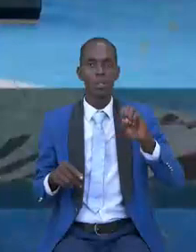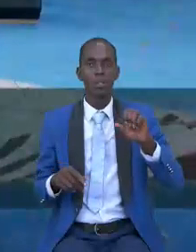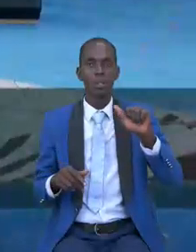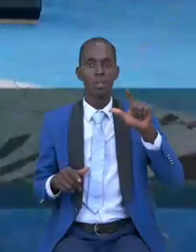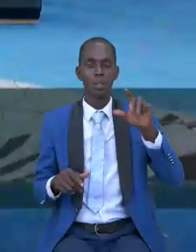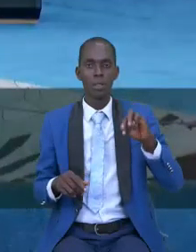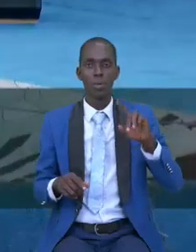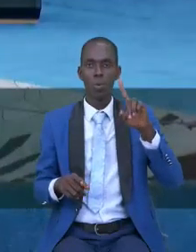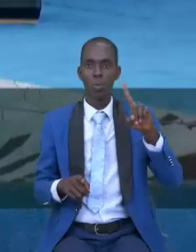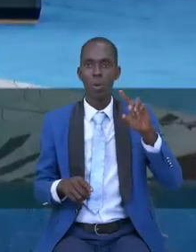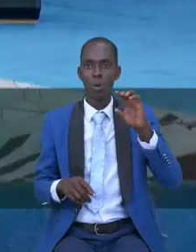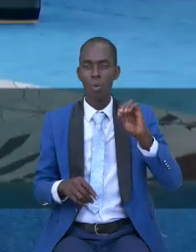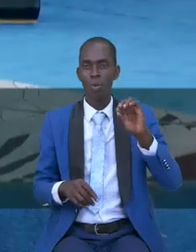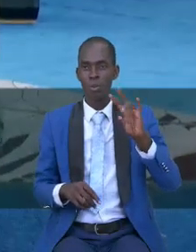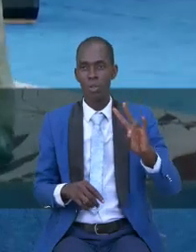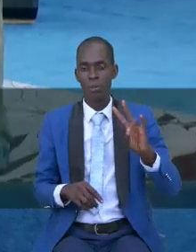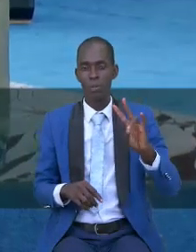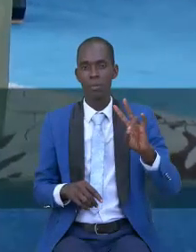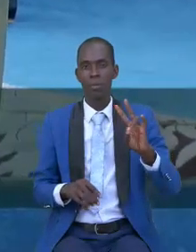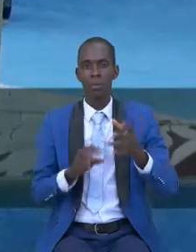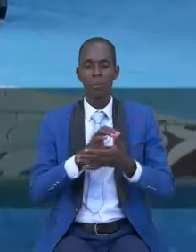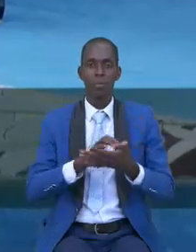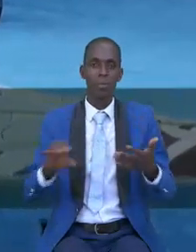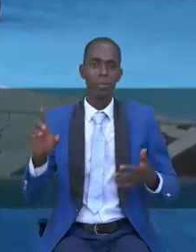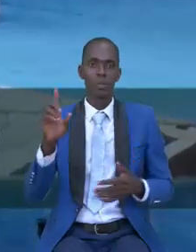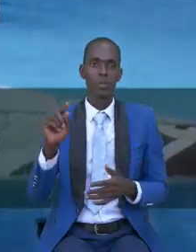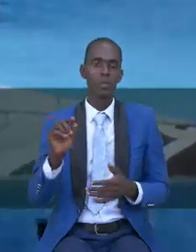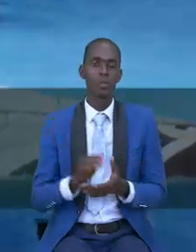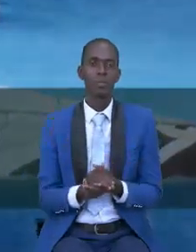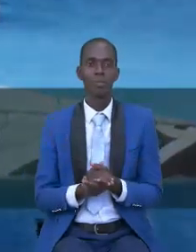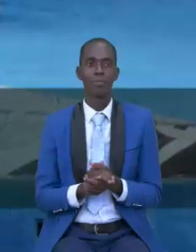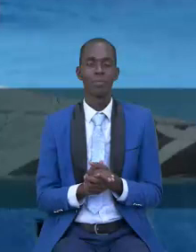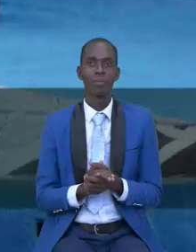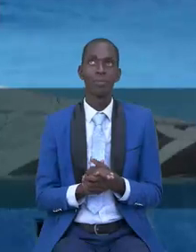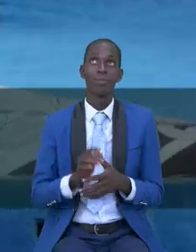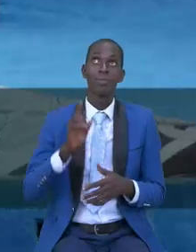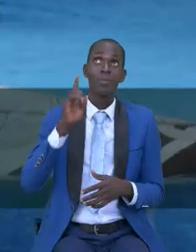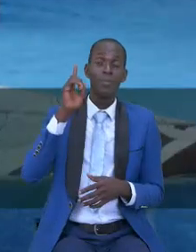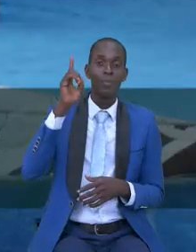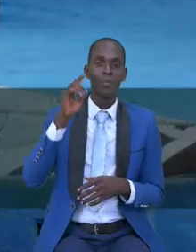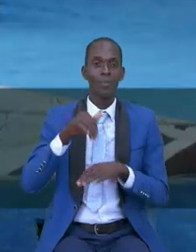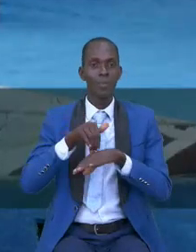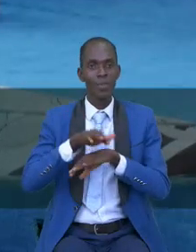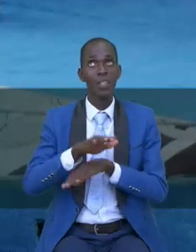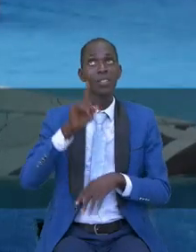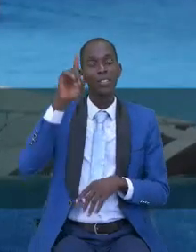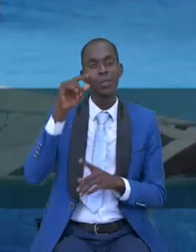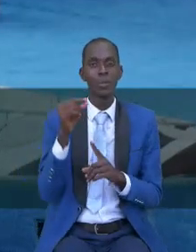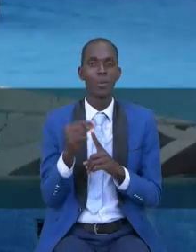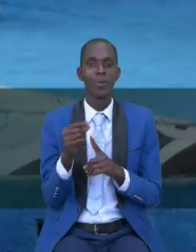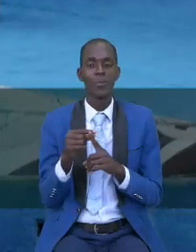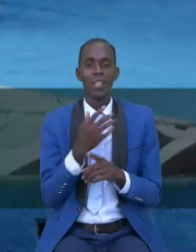Psalm 107, reading from verse 20. He sent his word